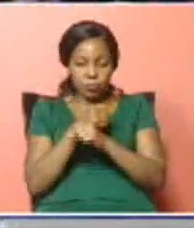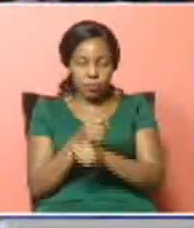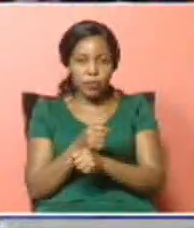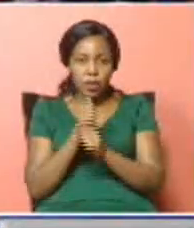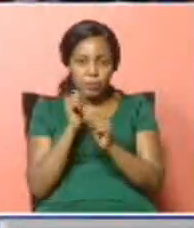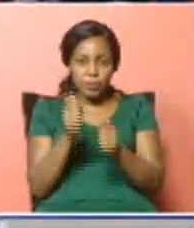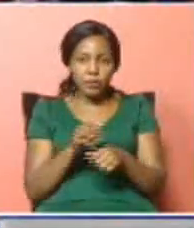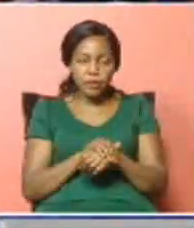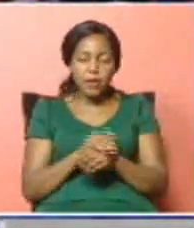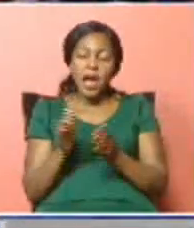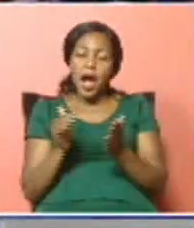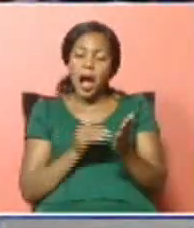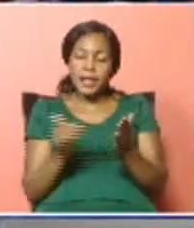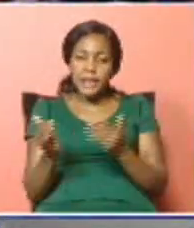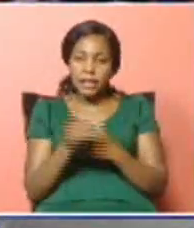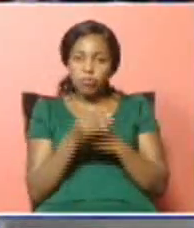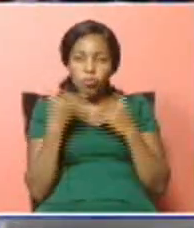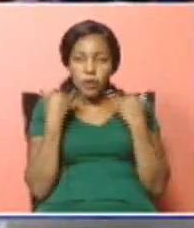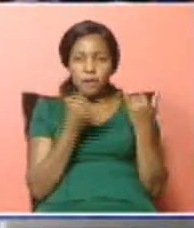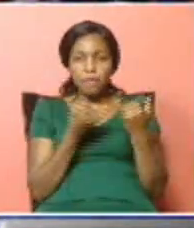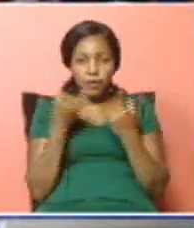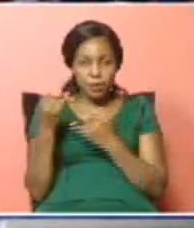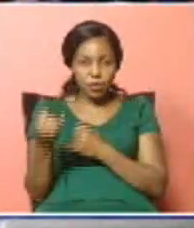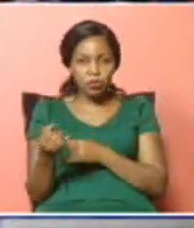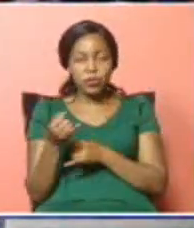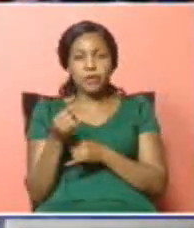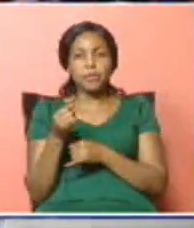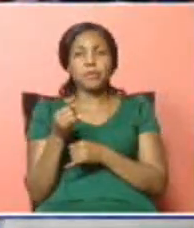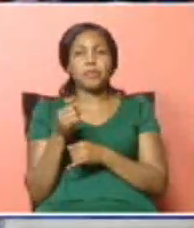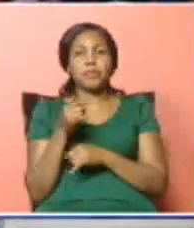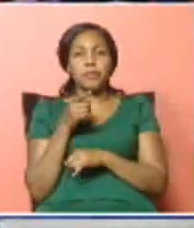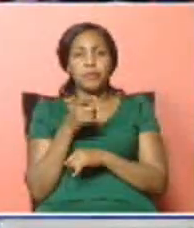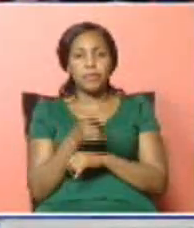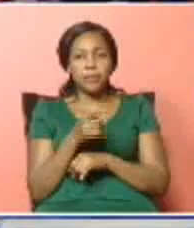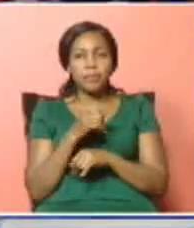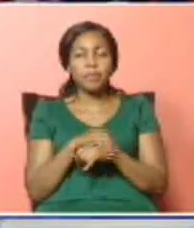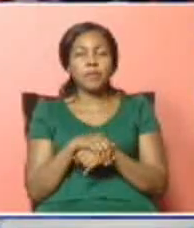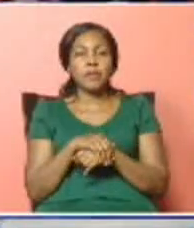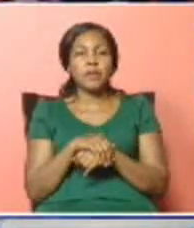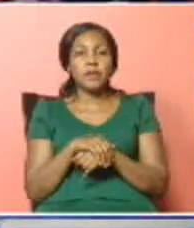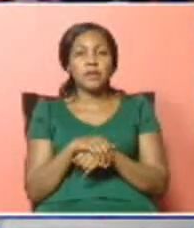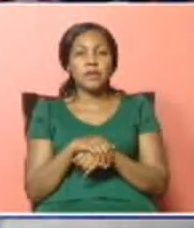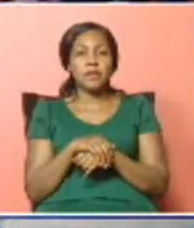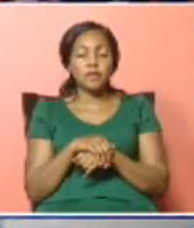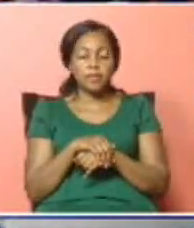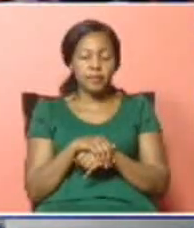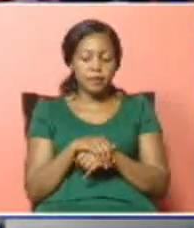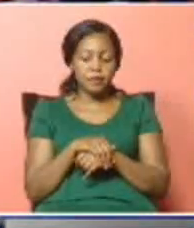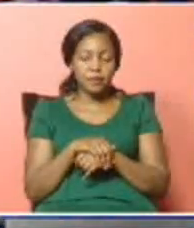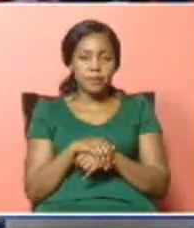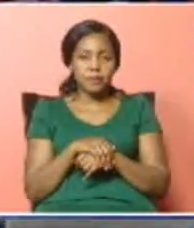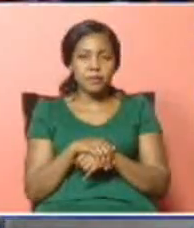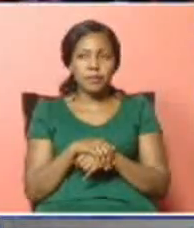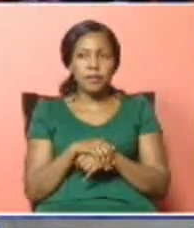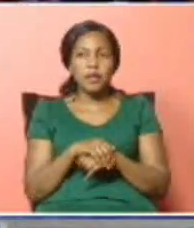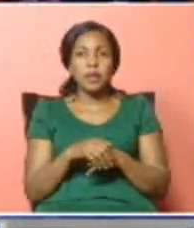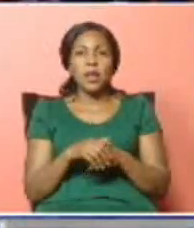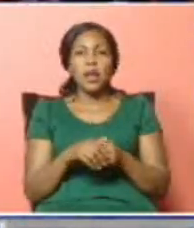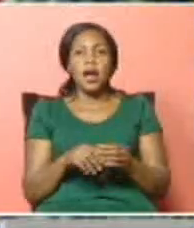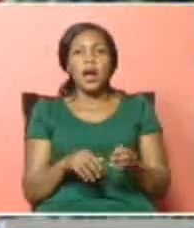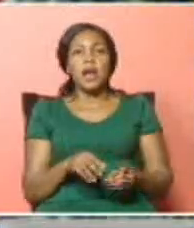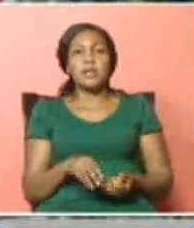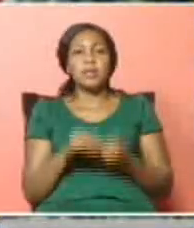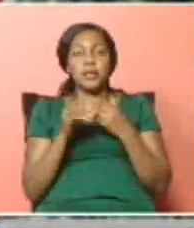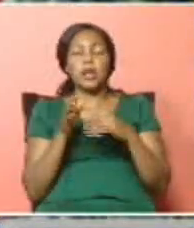that's access to information. Does that then also answer the transparency? Basically, regarding